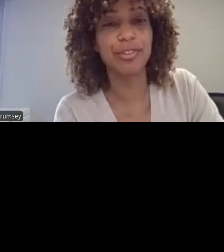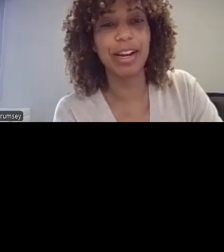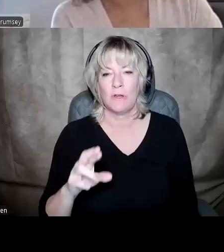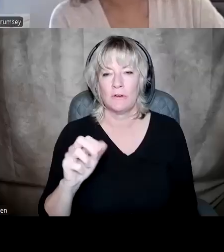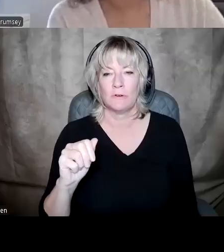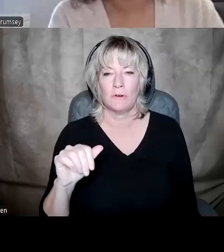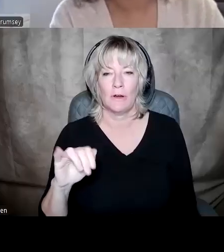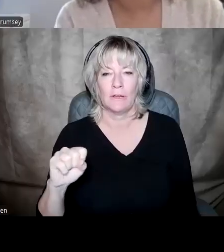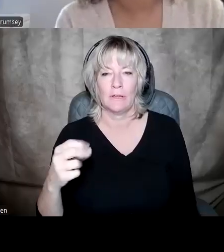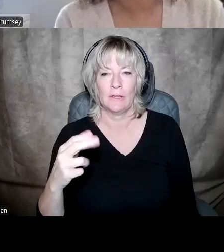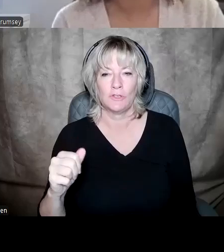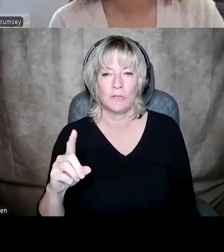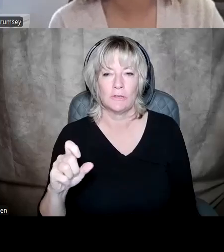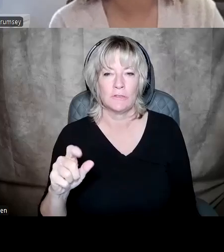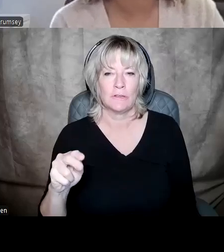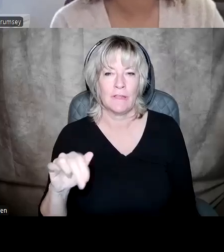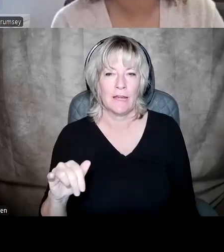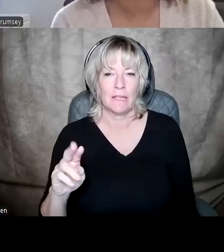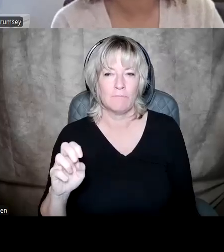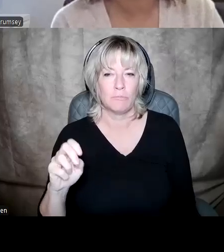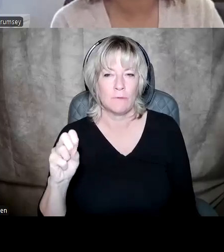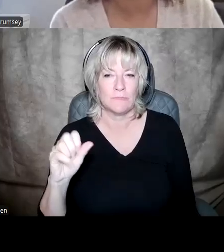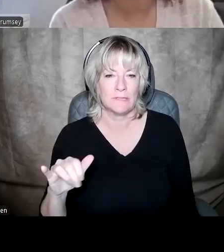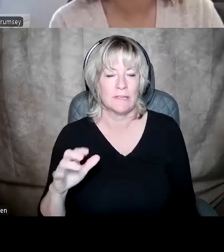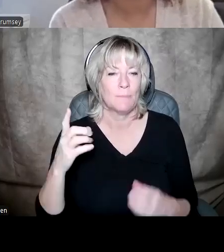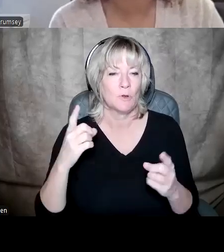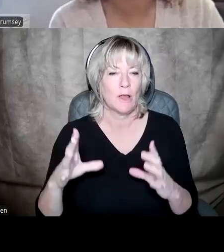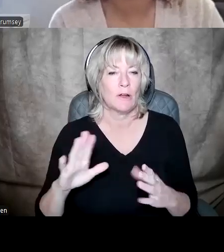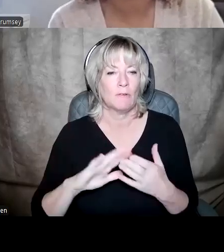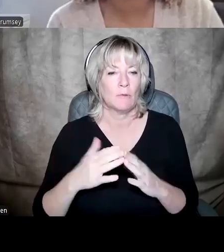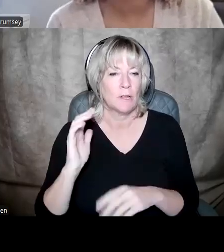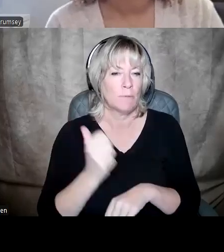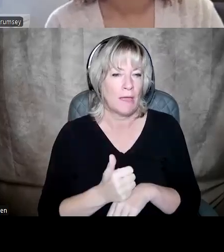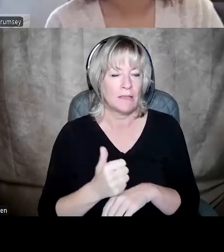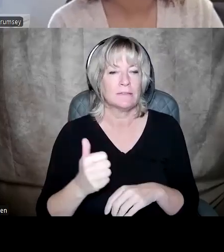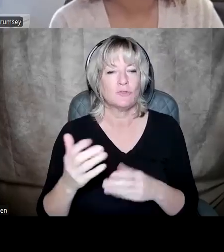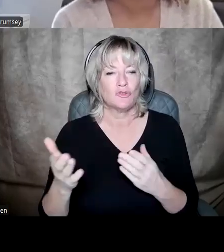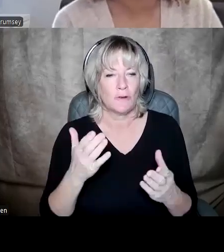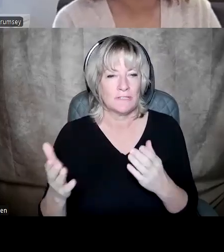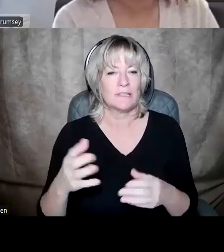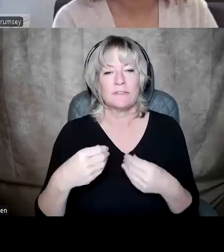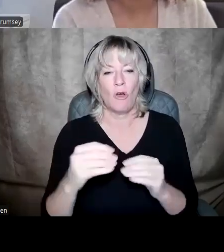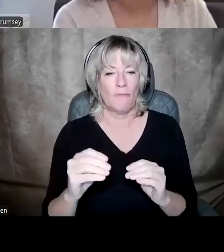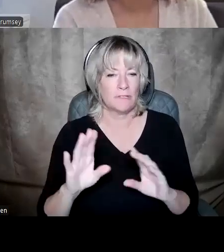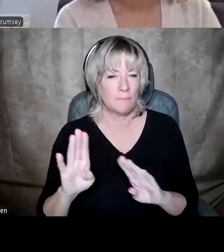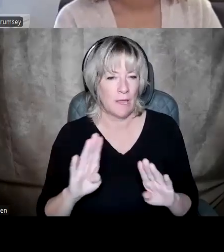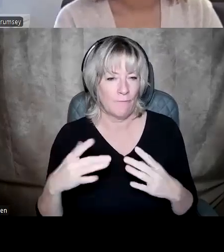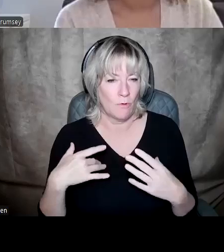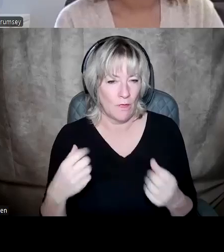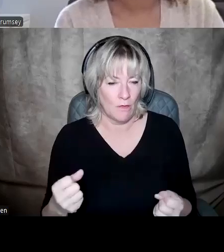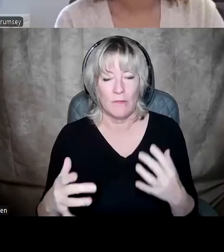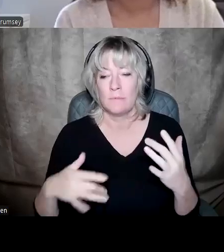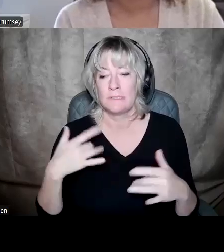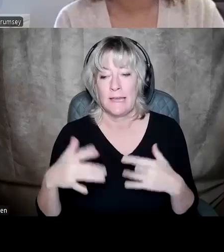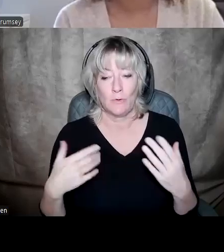I'm the Director of Community-Based Services with New York City Health and Hospitals Office of Behavioral Health. Really excited to be here